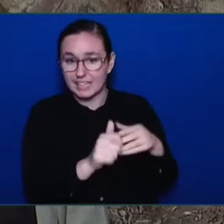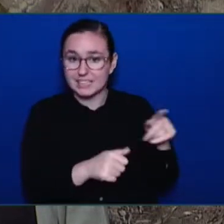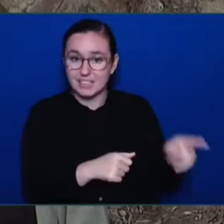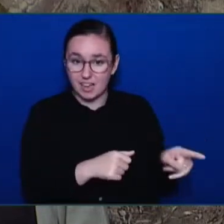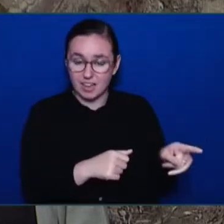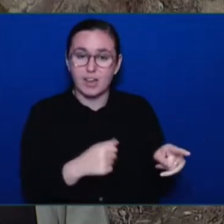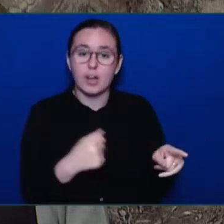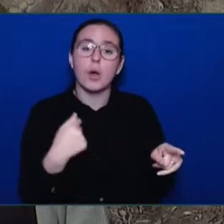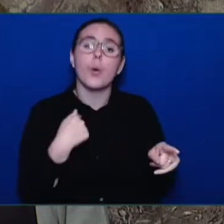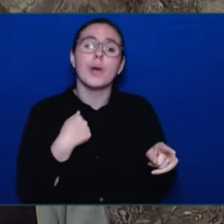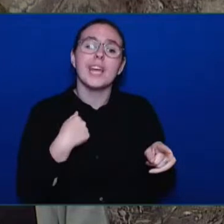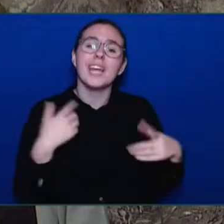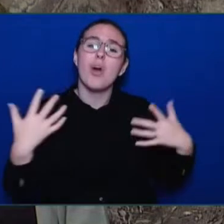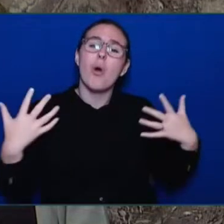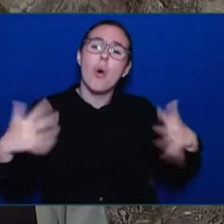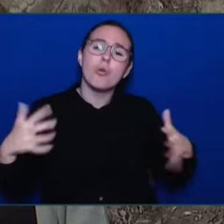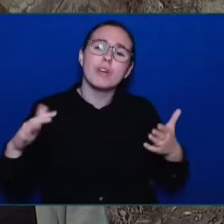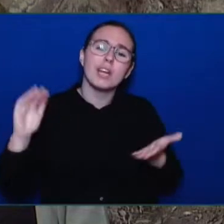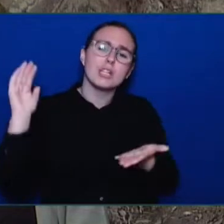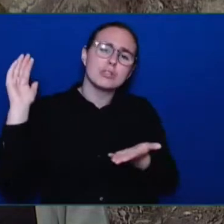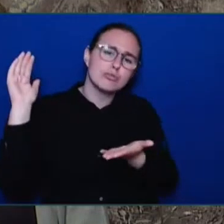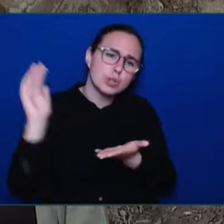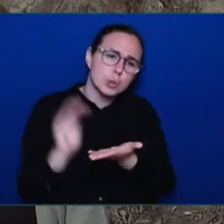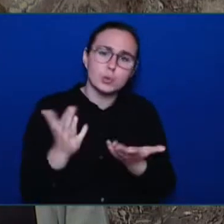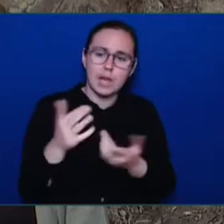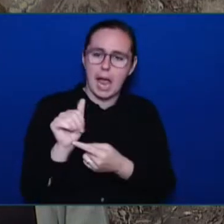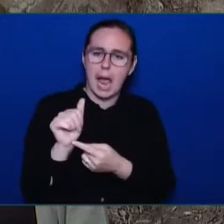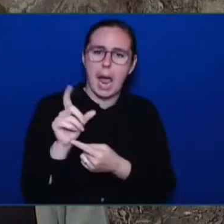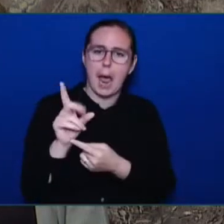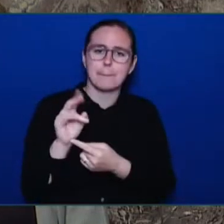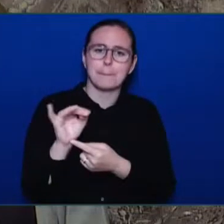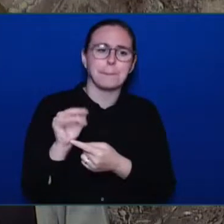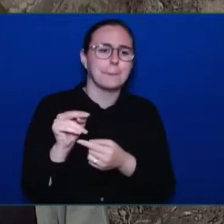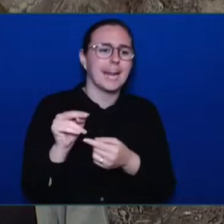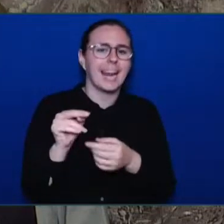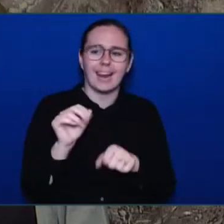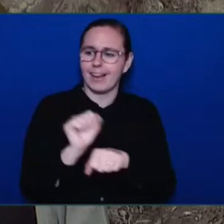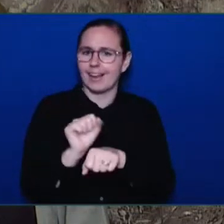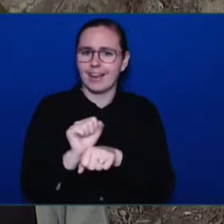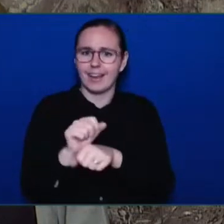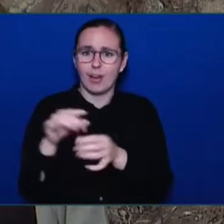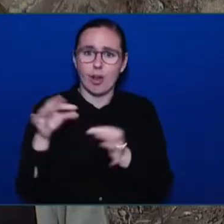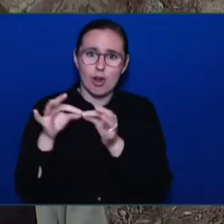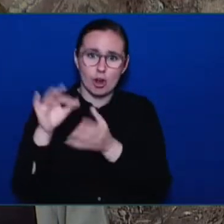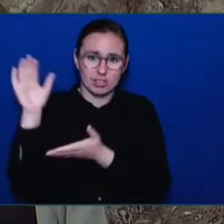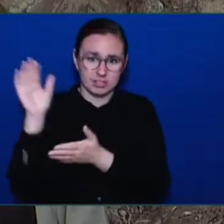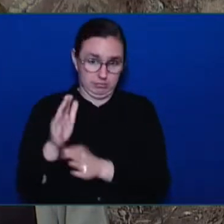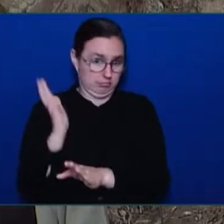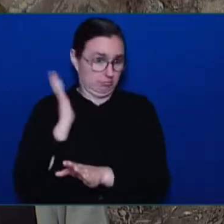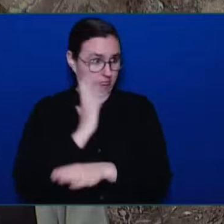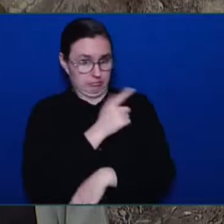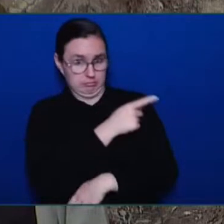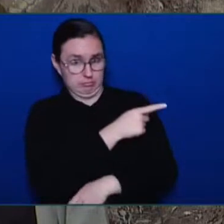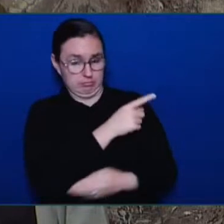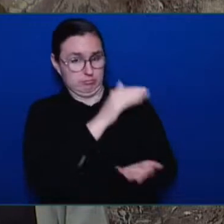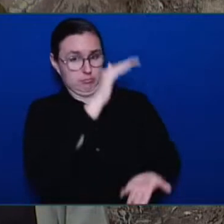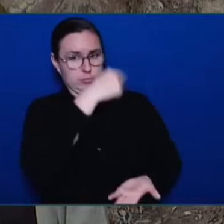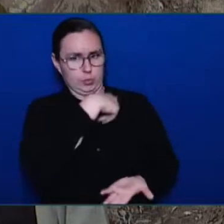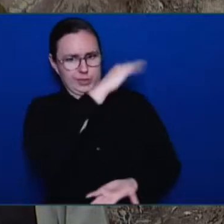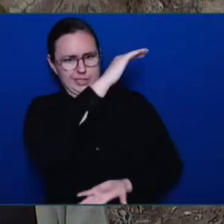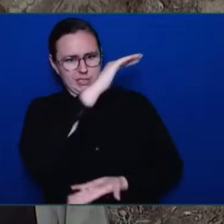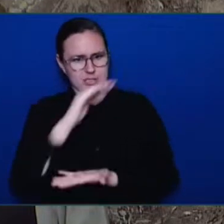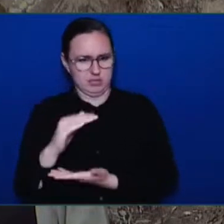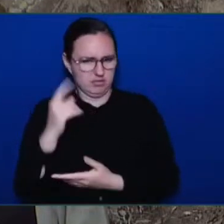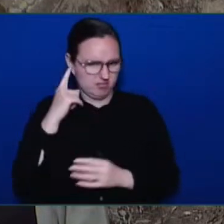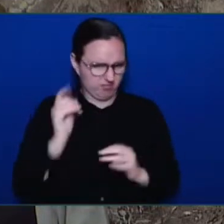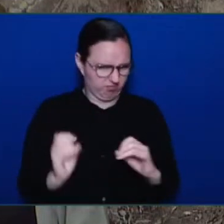share of health system expenditures from the time when the Liberals were in office. We reduced it, Honourable Speaker. This by measurement, the